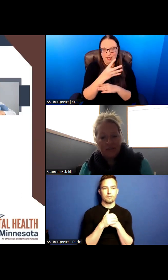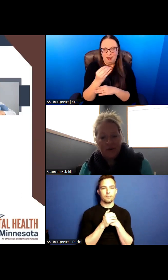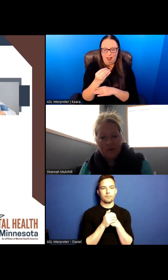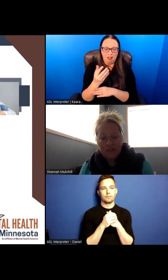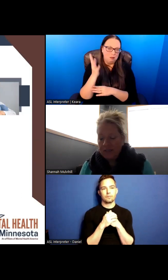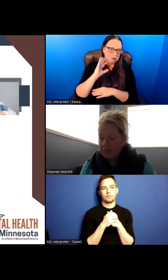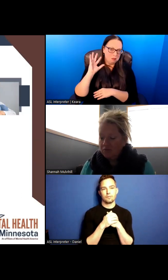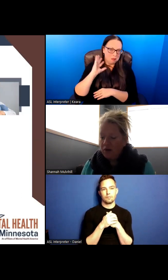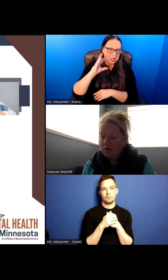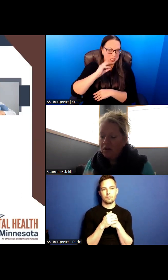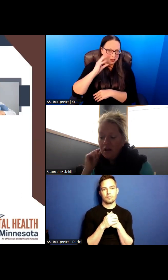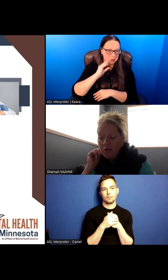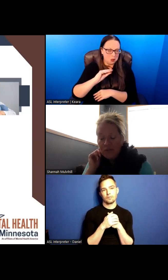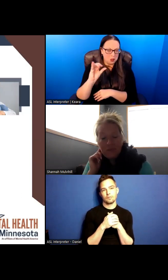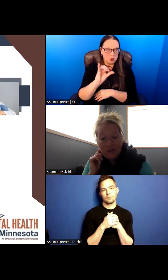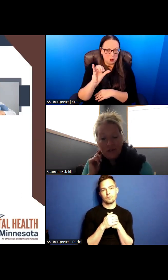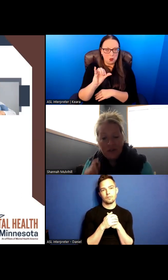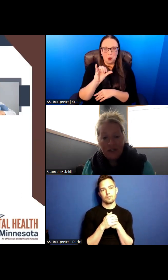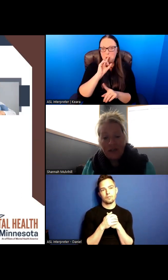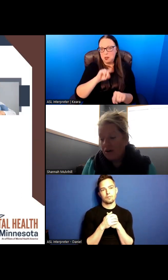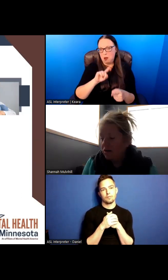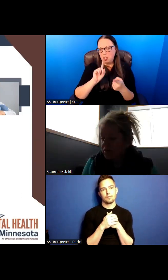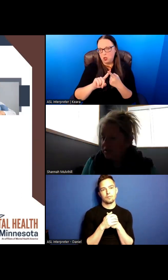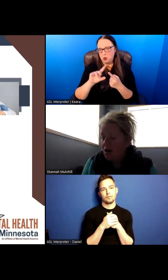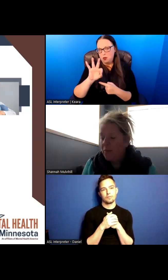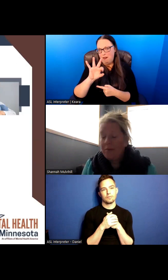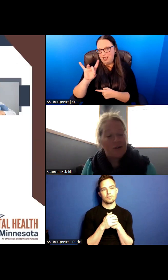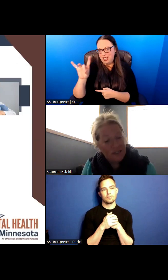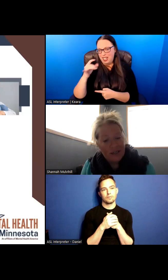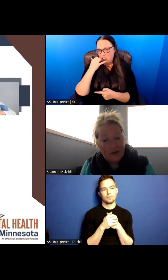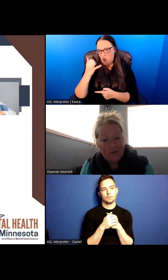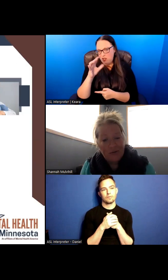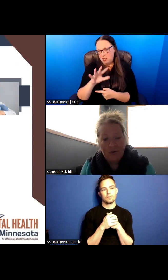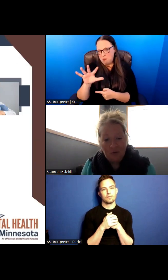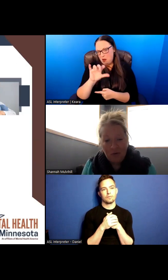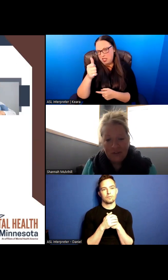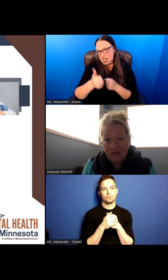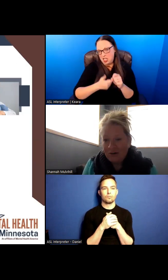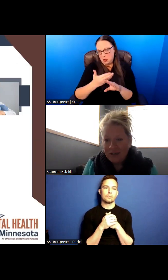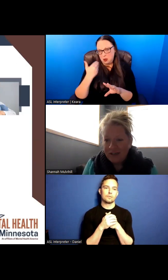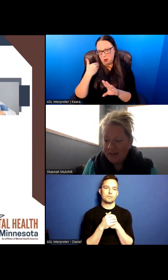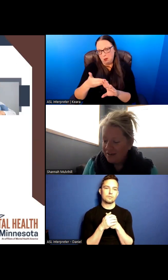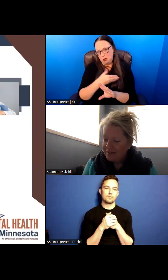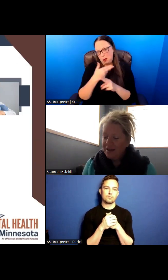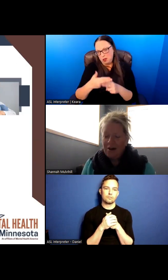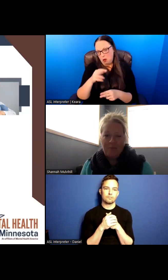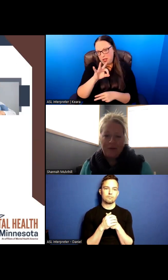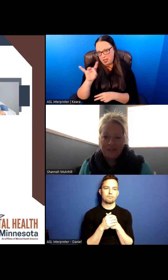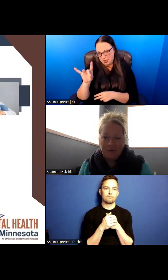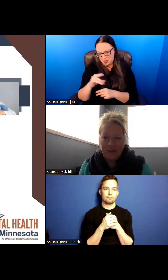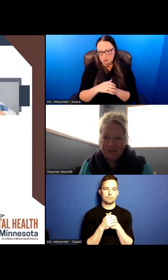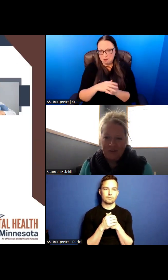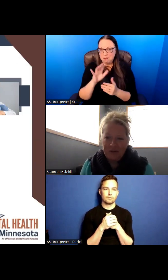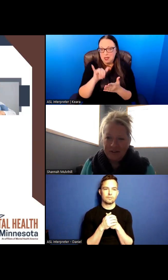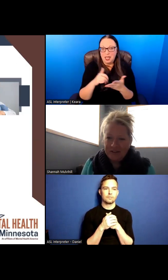past experience as well, responding to 988 calls about a decade ago. So before it was called 988, but